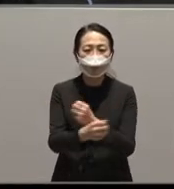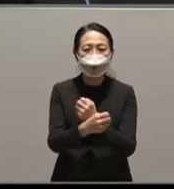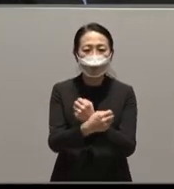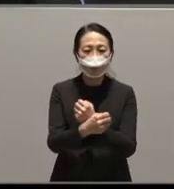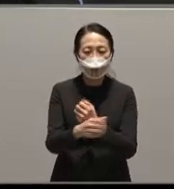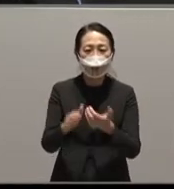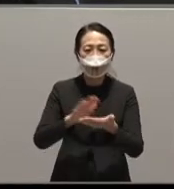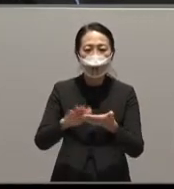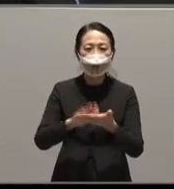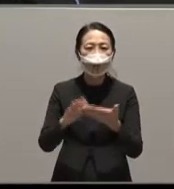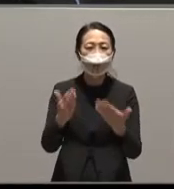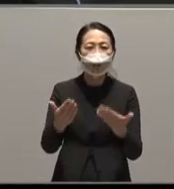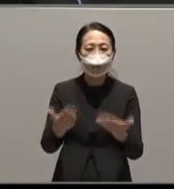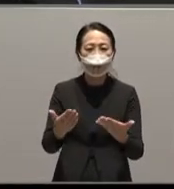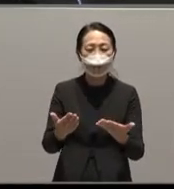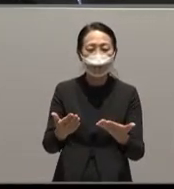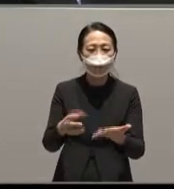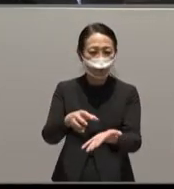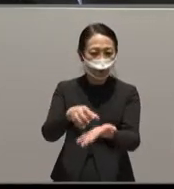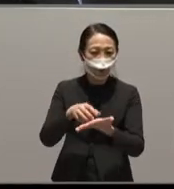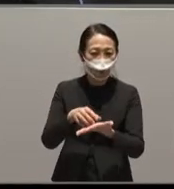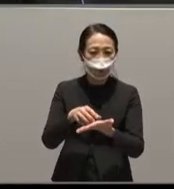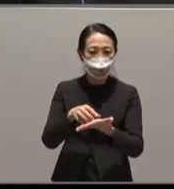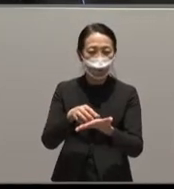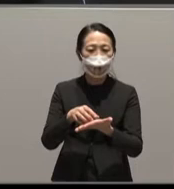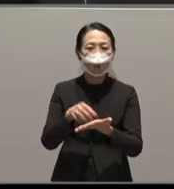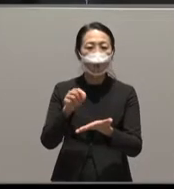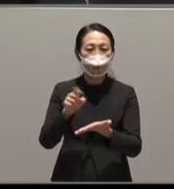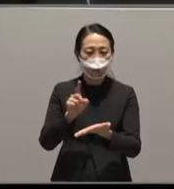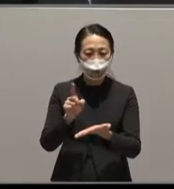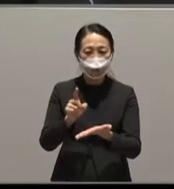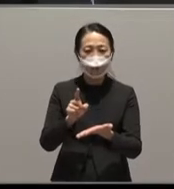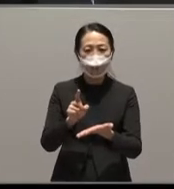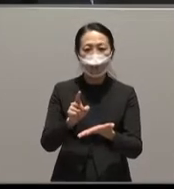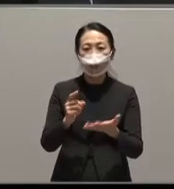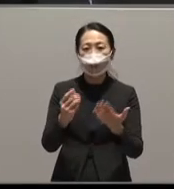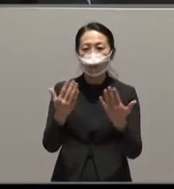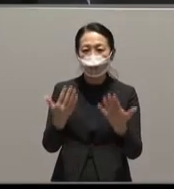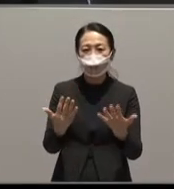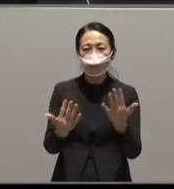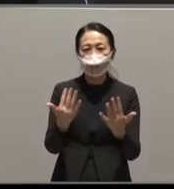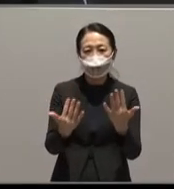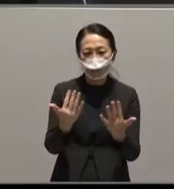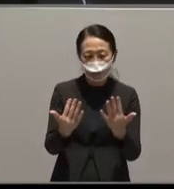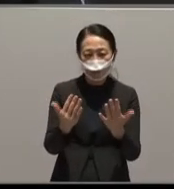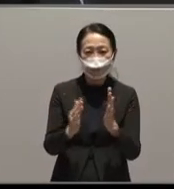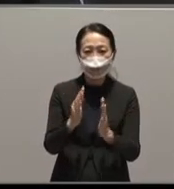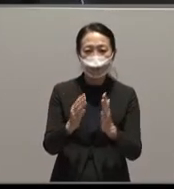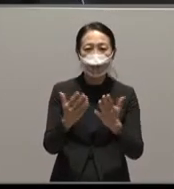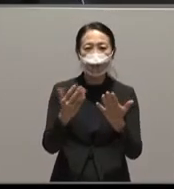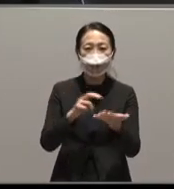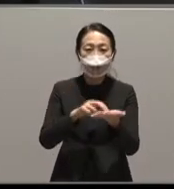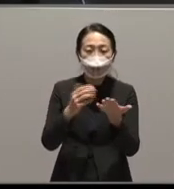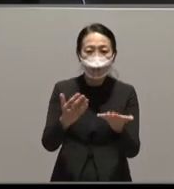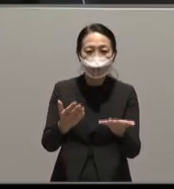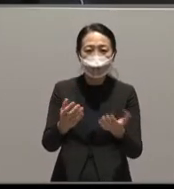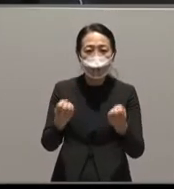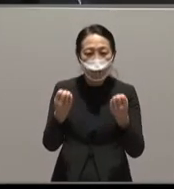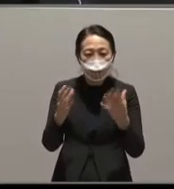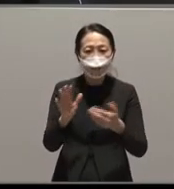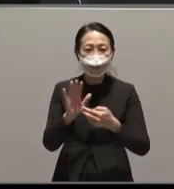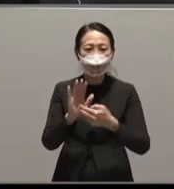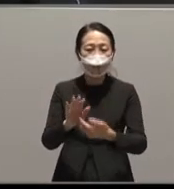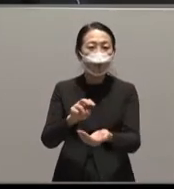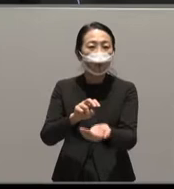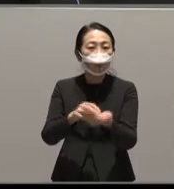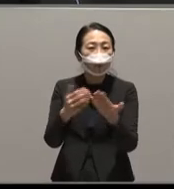ceremony. And I received an award from the Japanese Society of Hygiene for forest medicine research as a new type